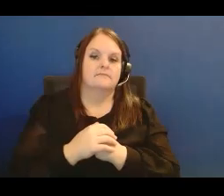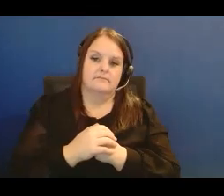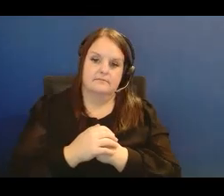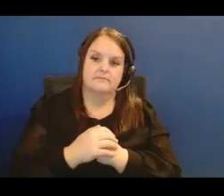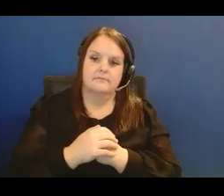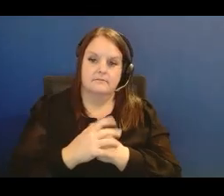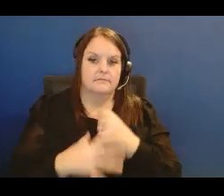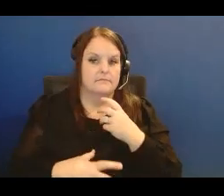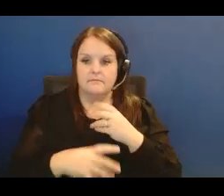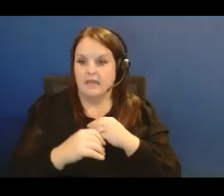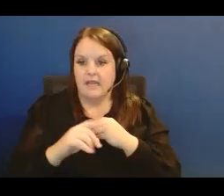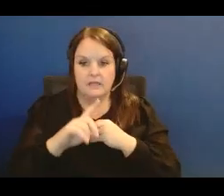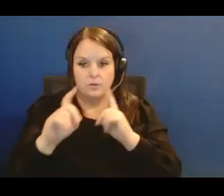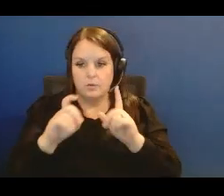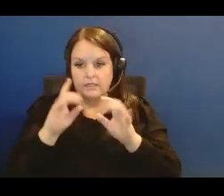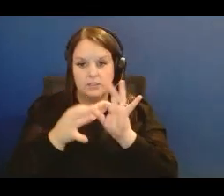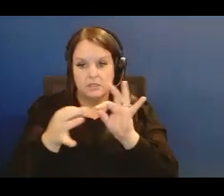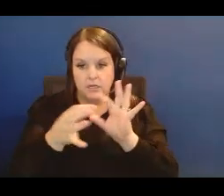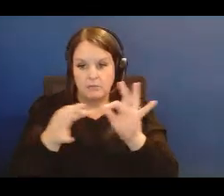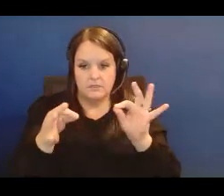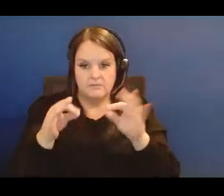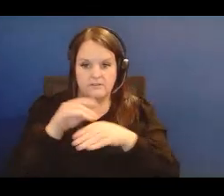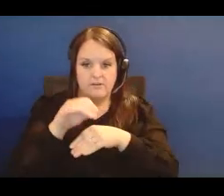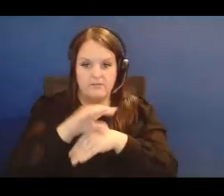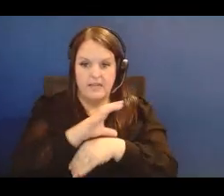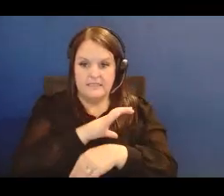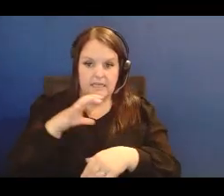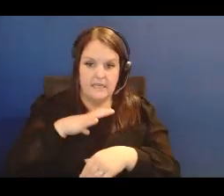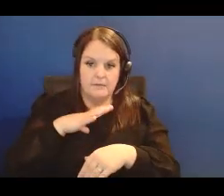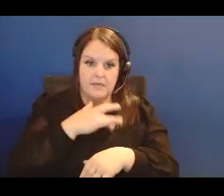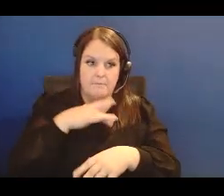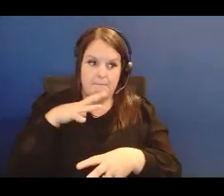Additional questions or comments from advisory committee members?